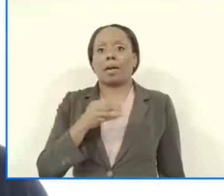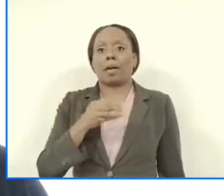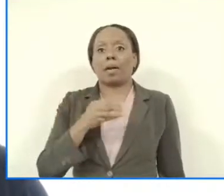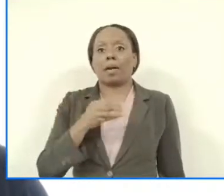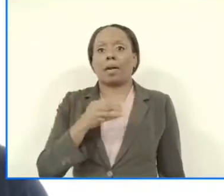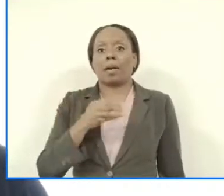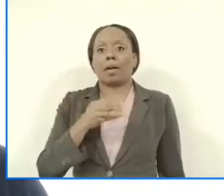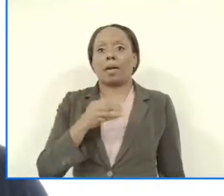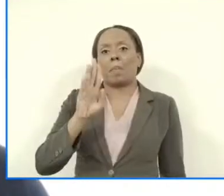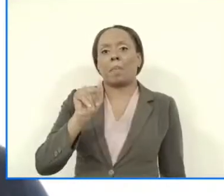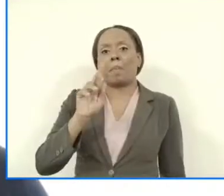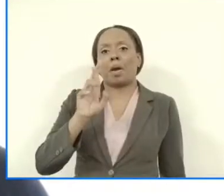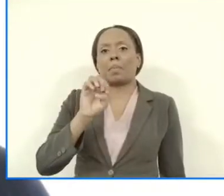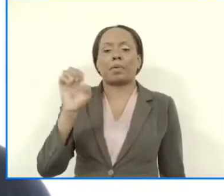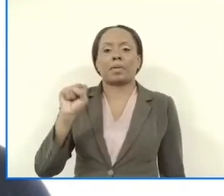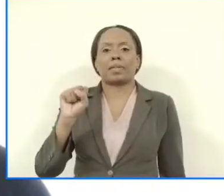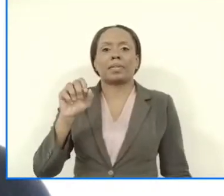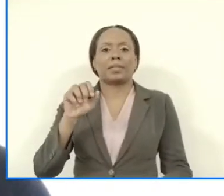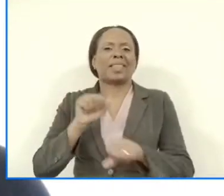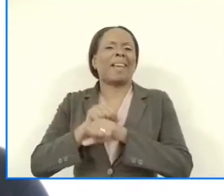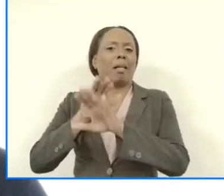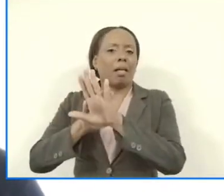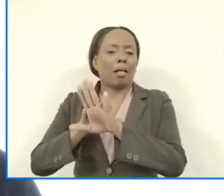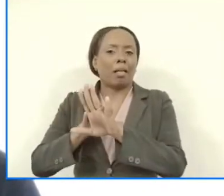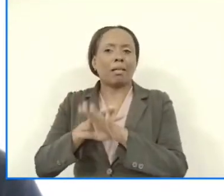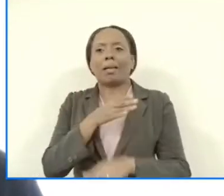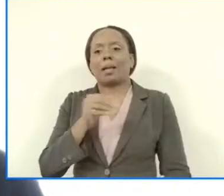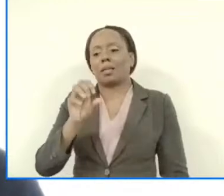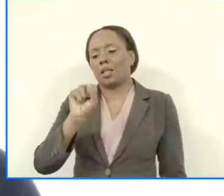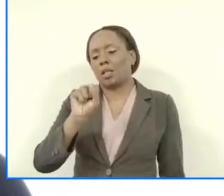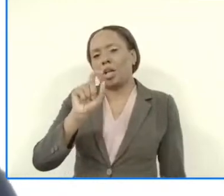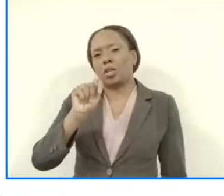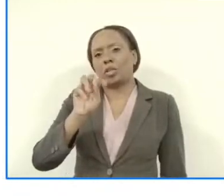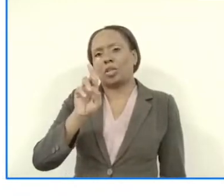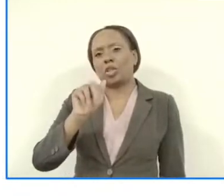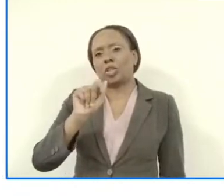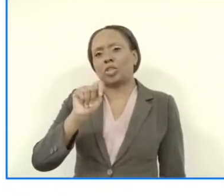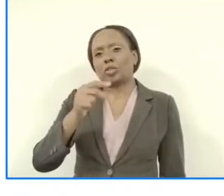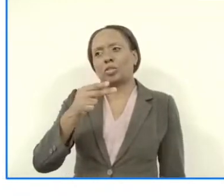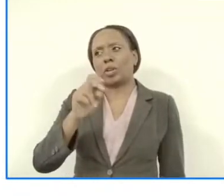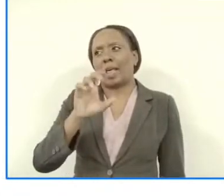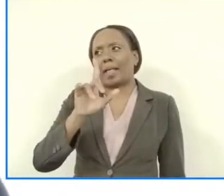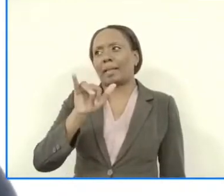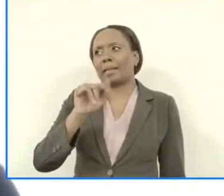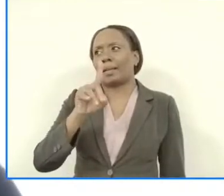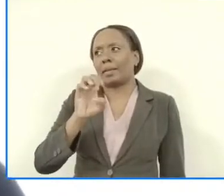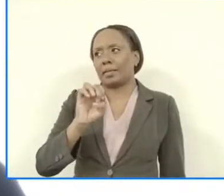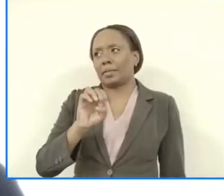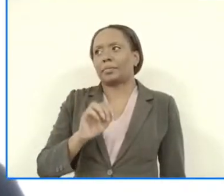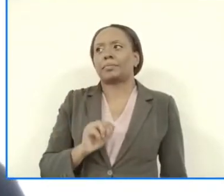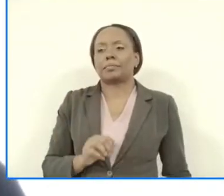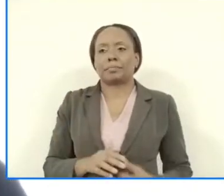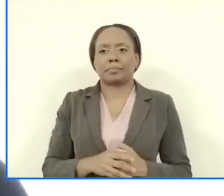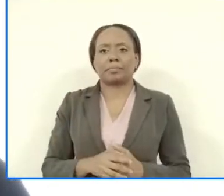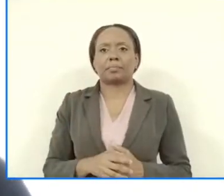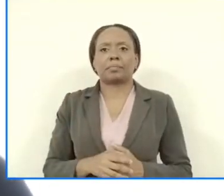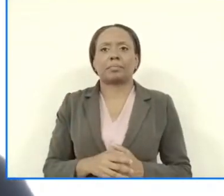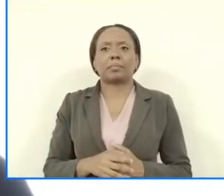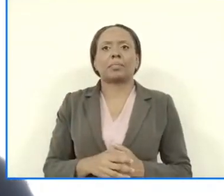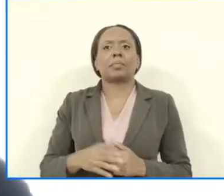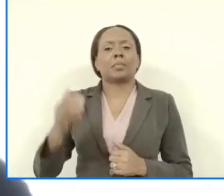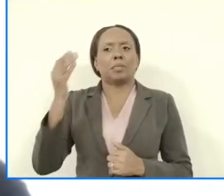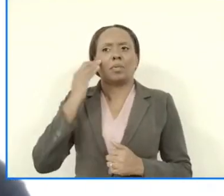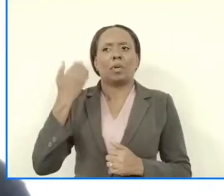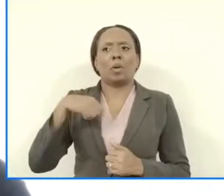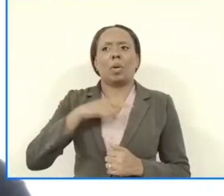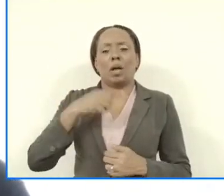another 1,368 customers restored today. I know we've been given the percentage restored over the last few days